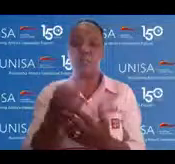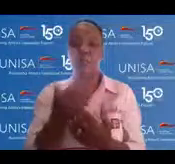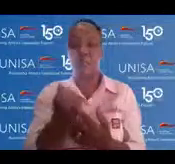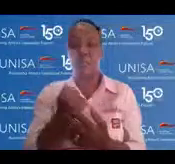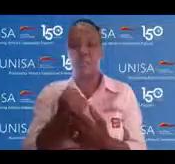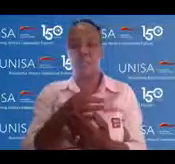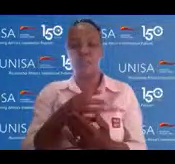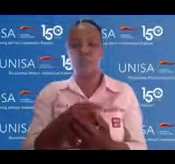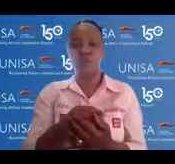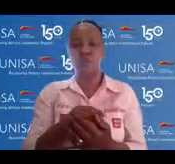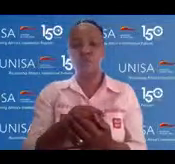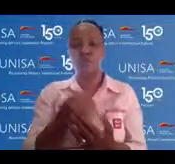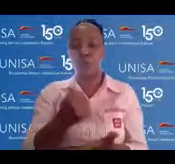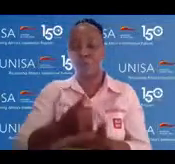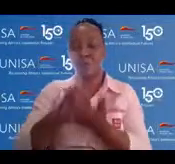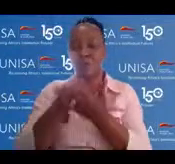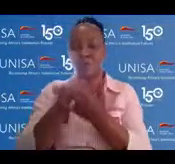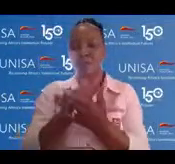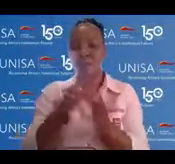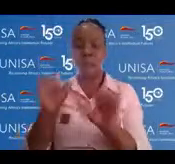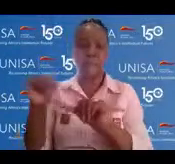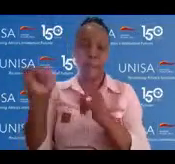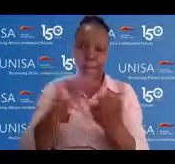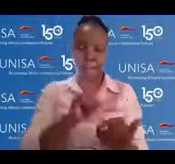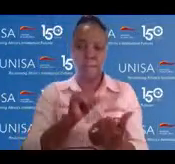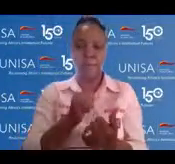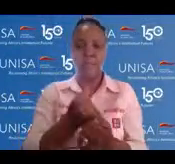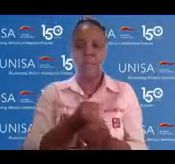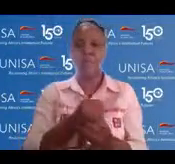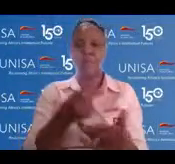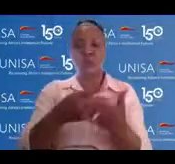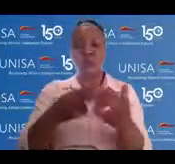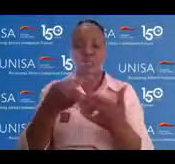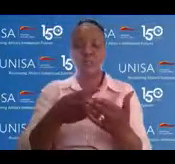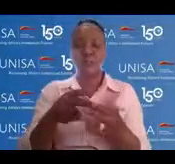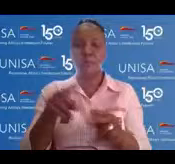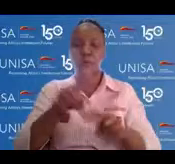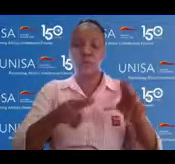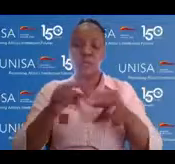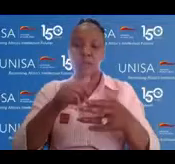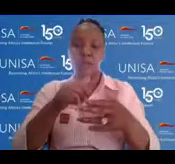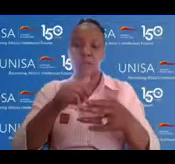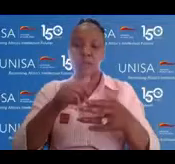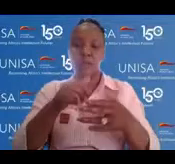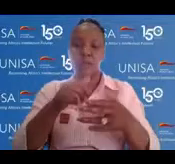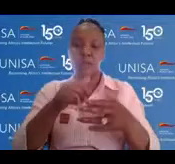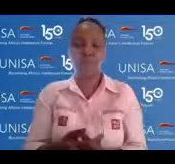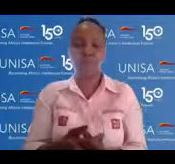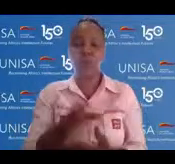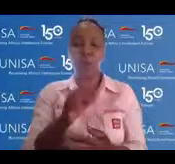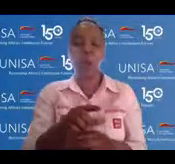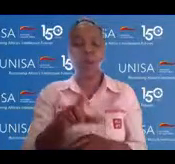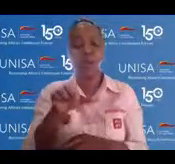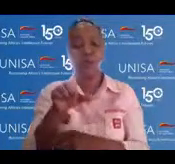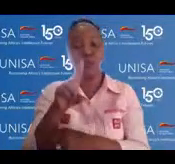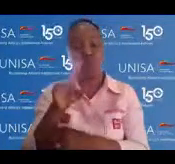to proctoring app tools. Thank you. Perfect. While Lucas is getting ready, Tabang, I think you made a very important